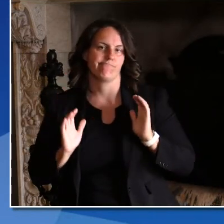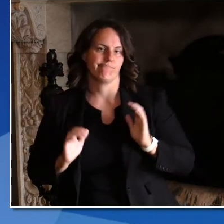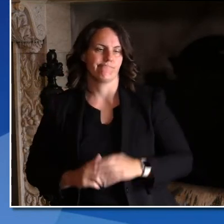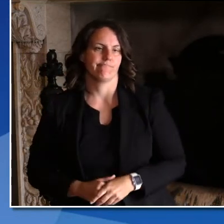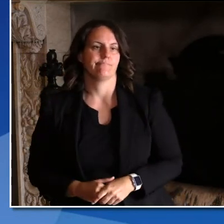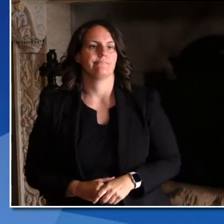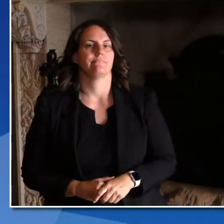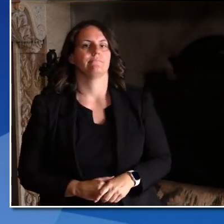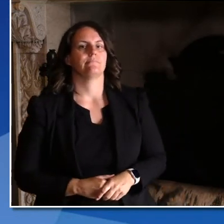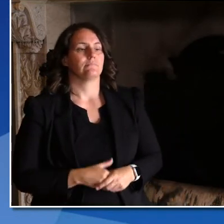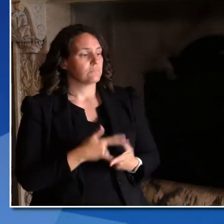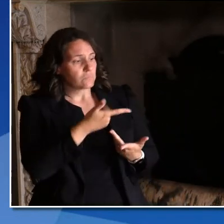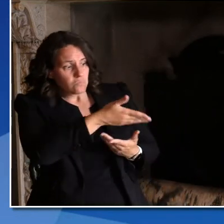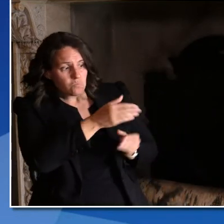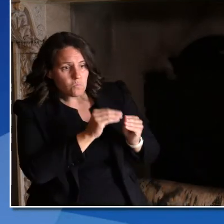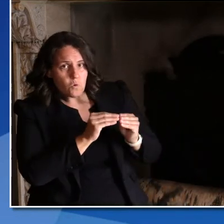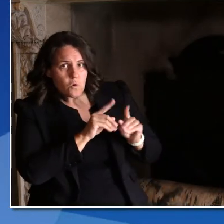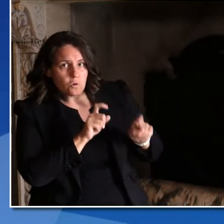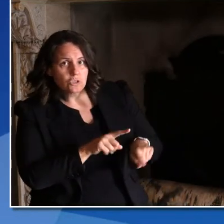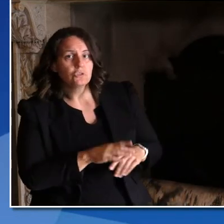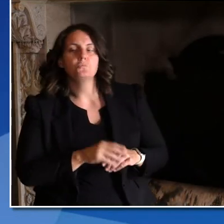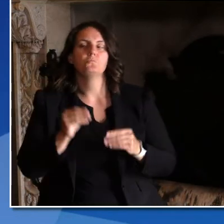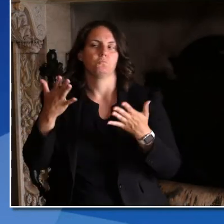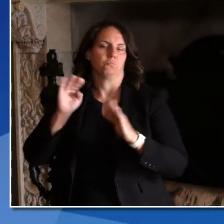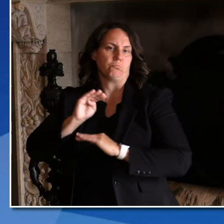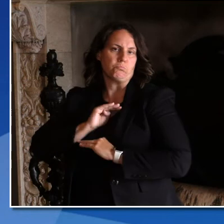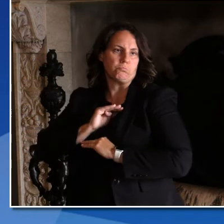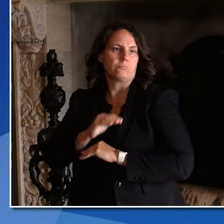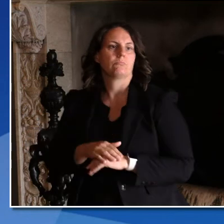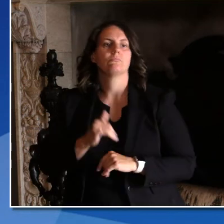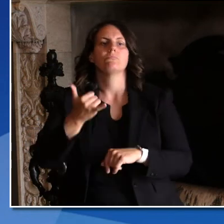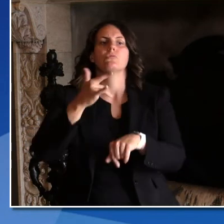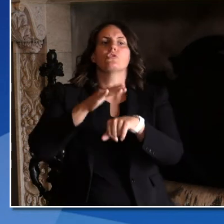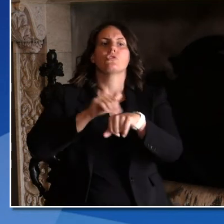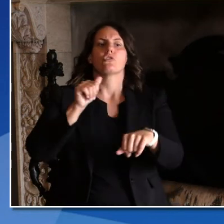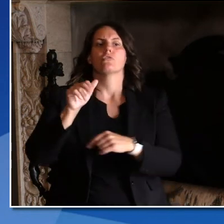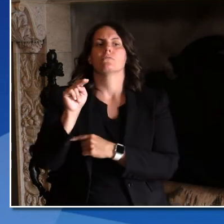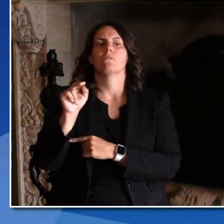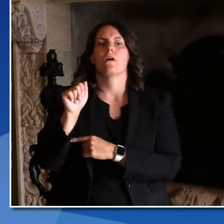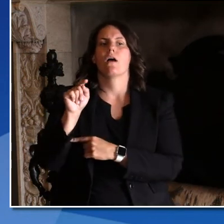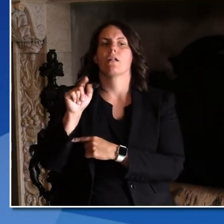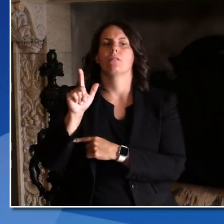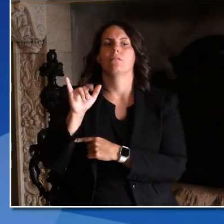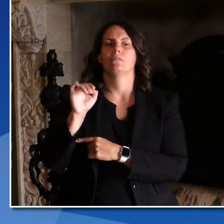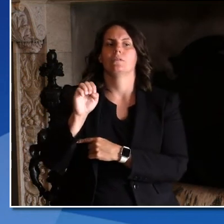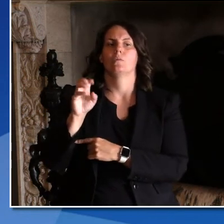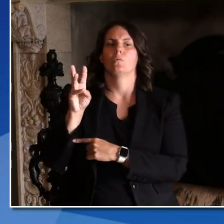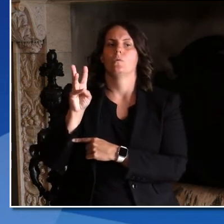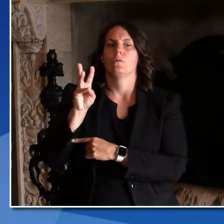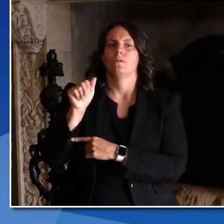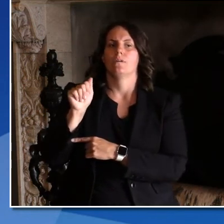you. And now to Natalie Sopila from WAOW TV in Wausau. Natalie.